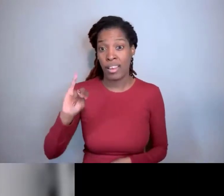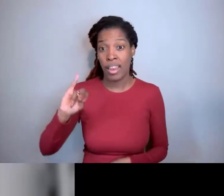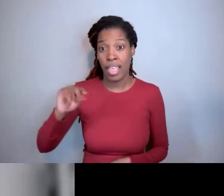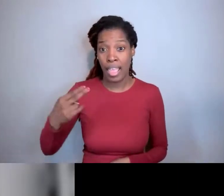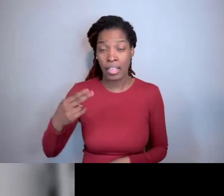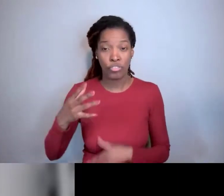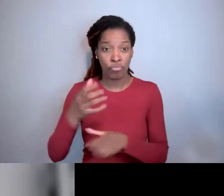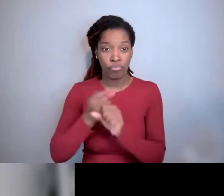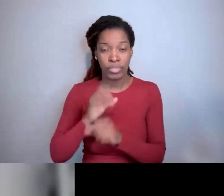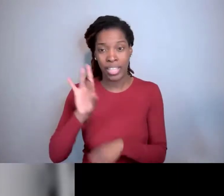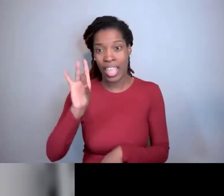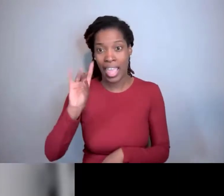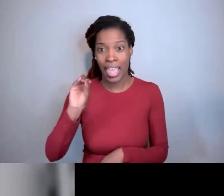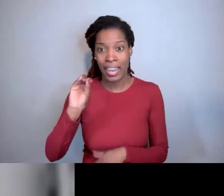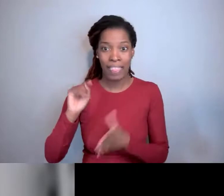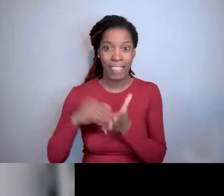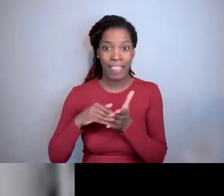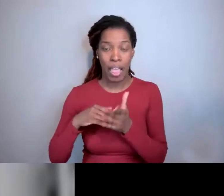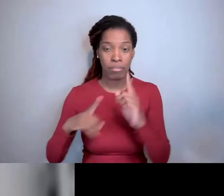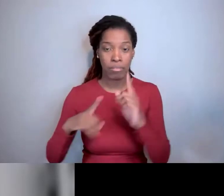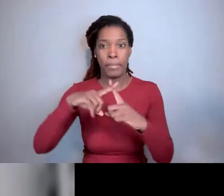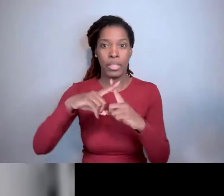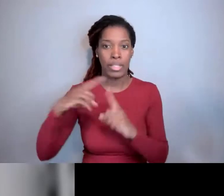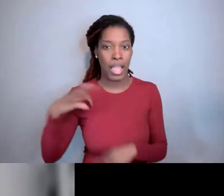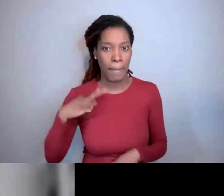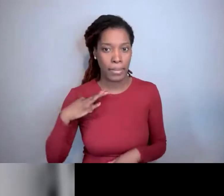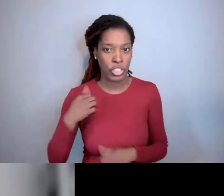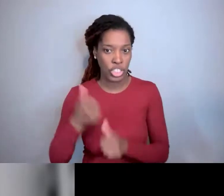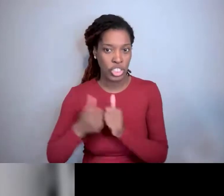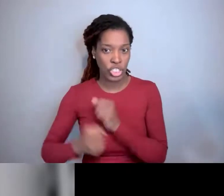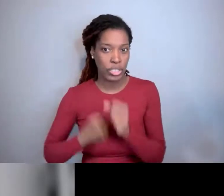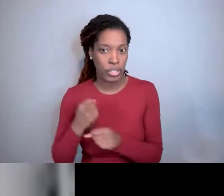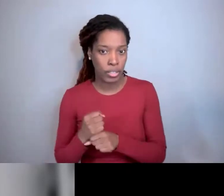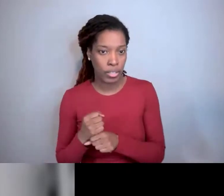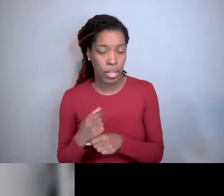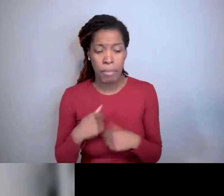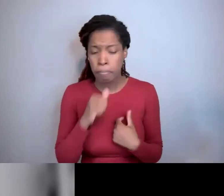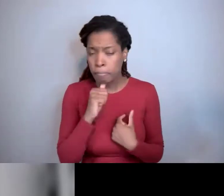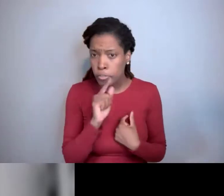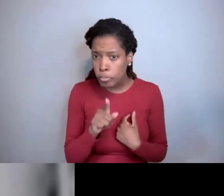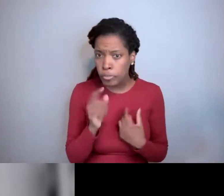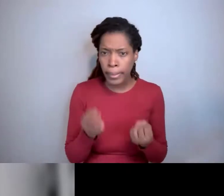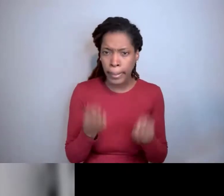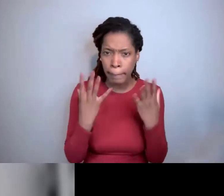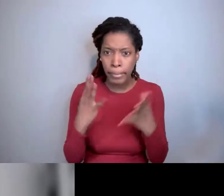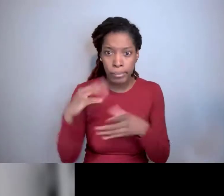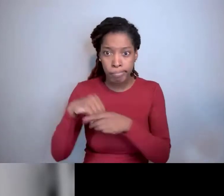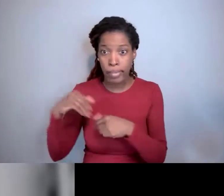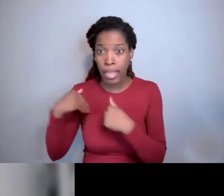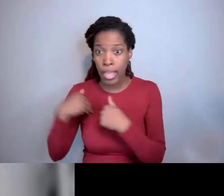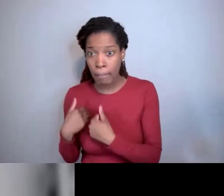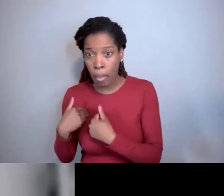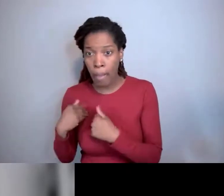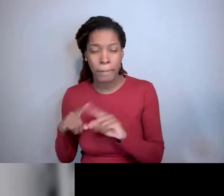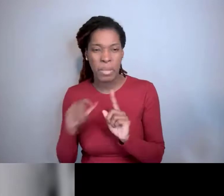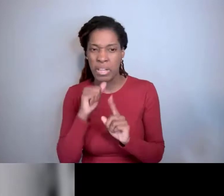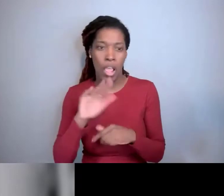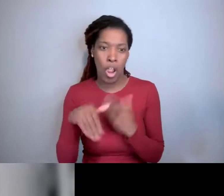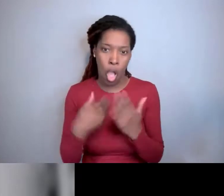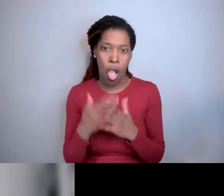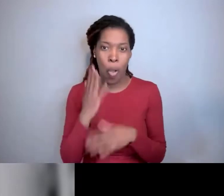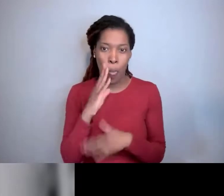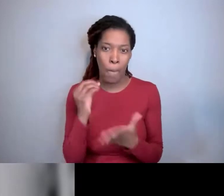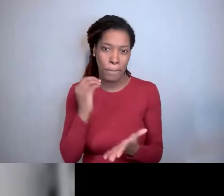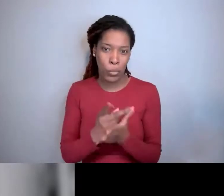plus applications a year. I'm not sure how much of that actually involves animal use, but not all of those will be funded. So instead